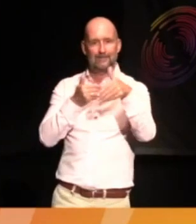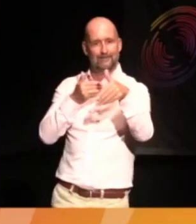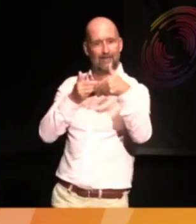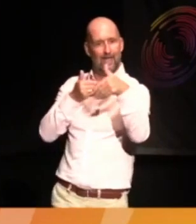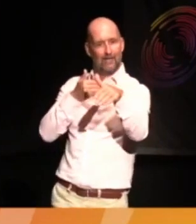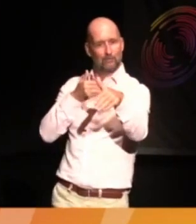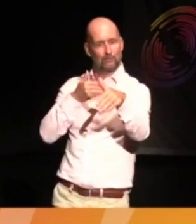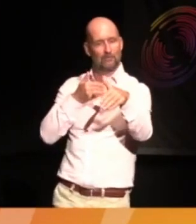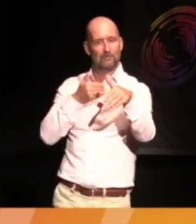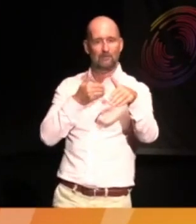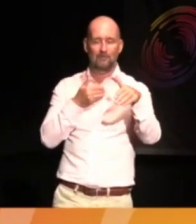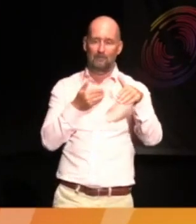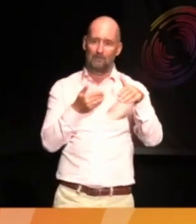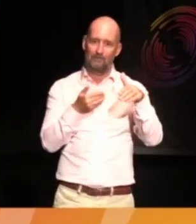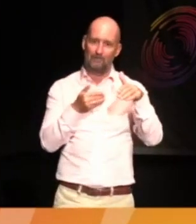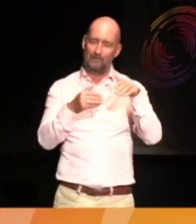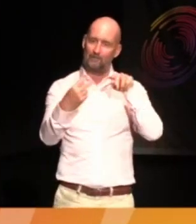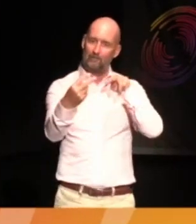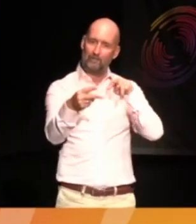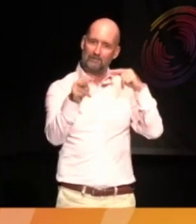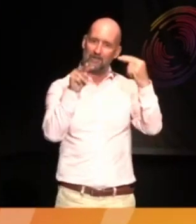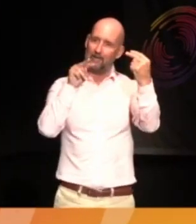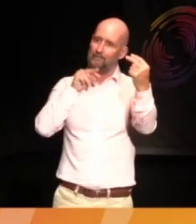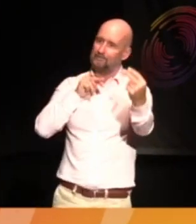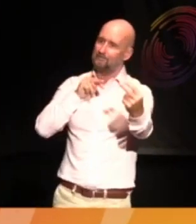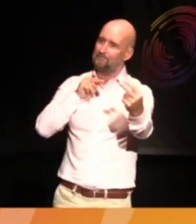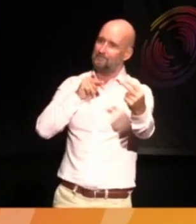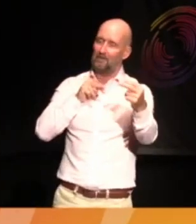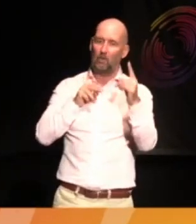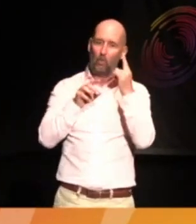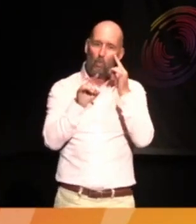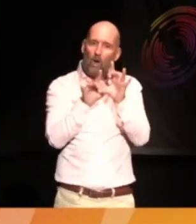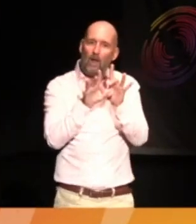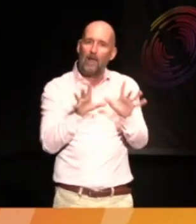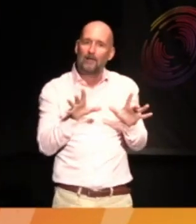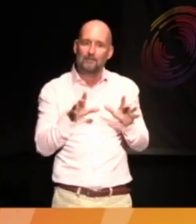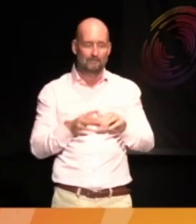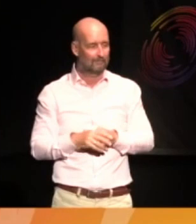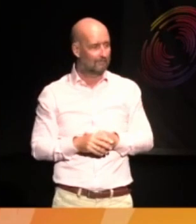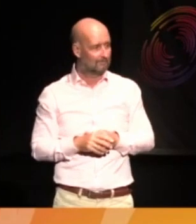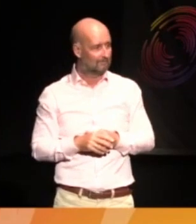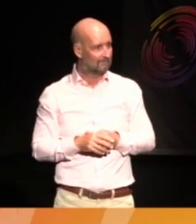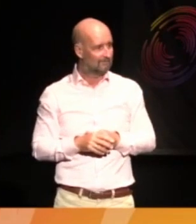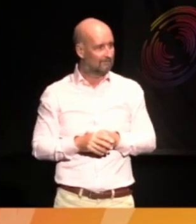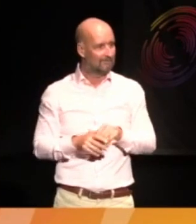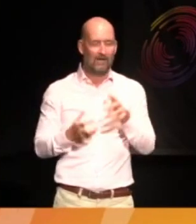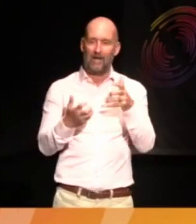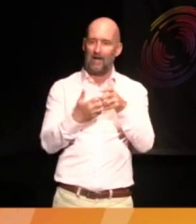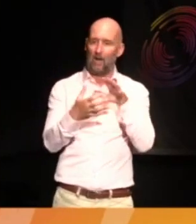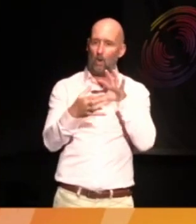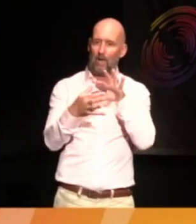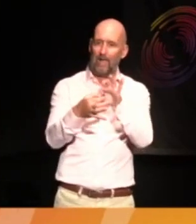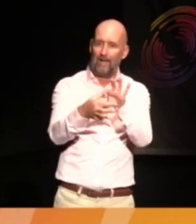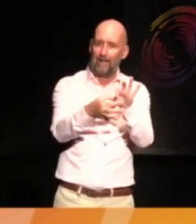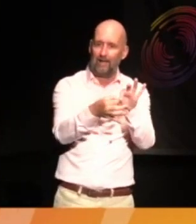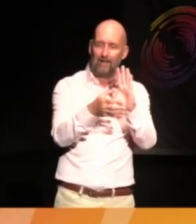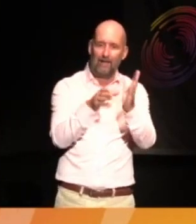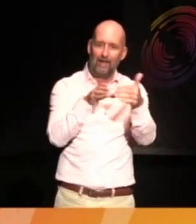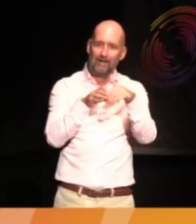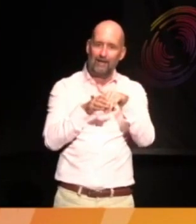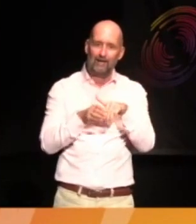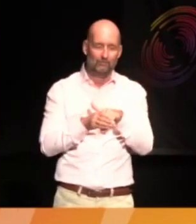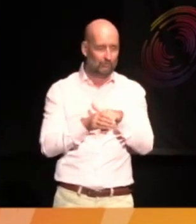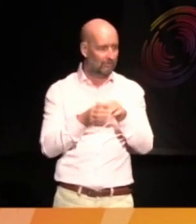and flipped it, and what that might look like in terms of actual engagement. That was my